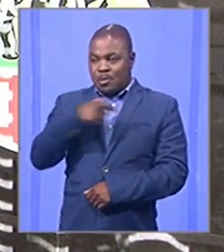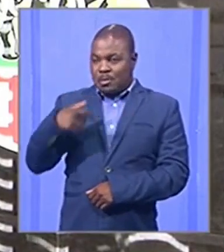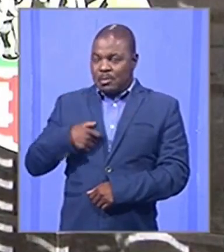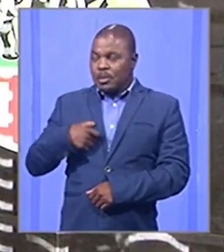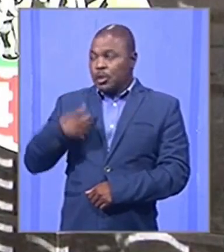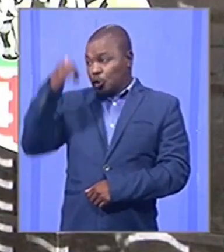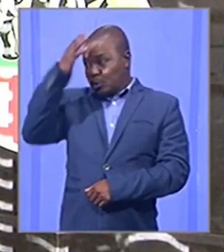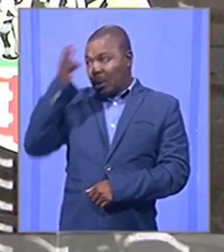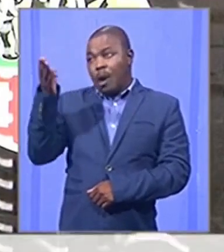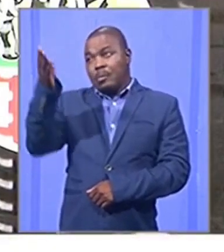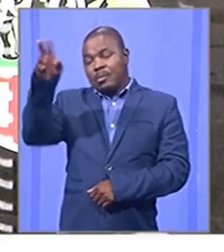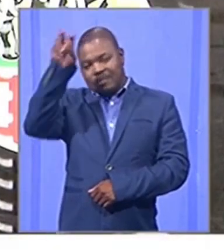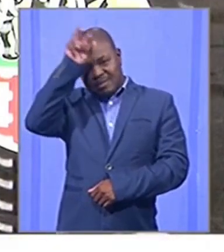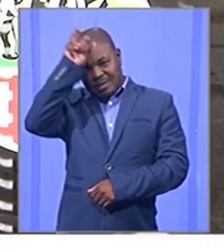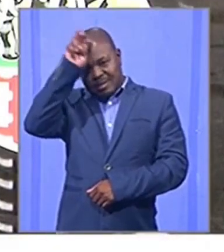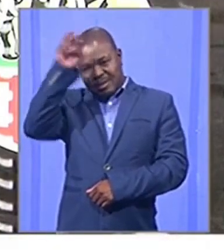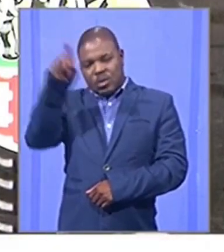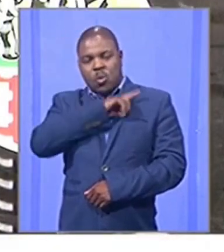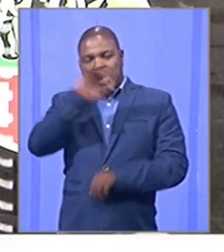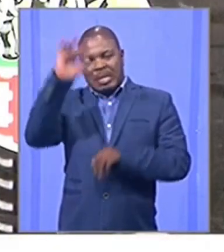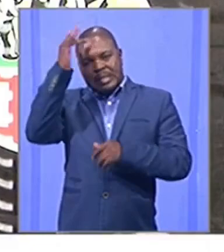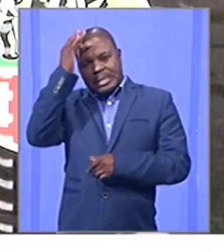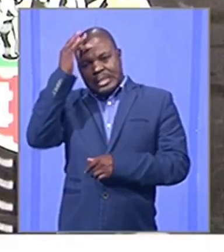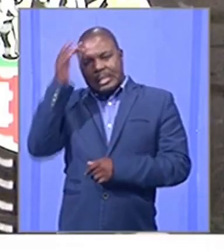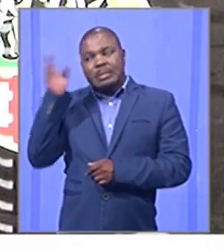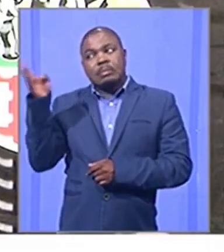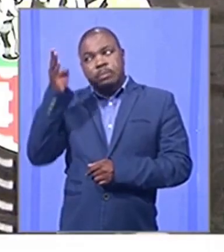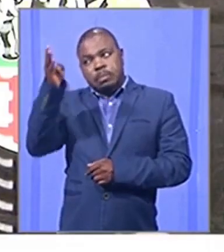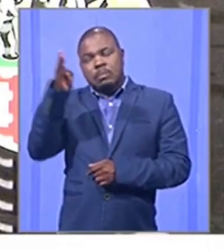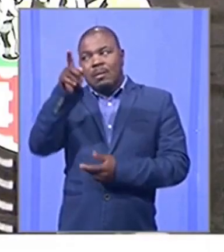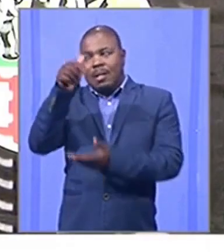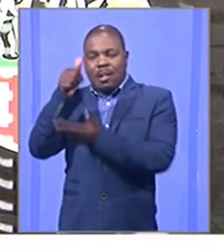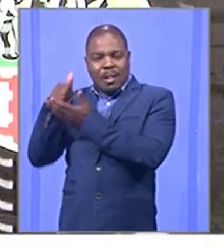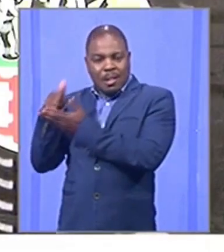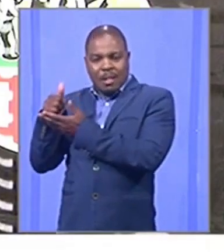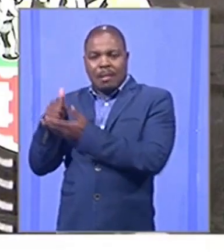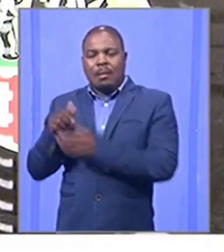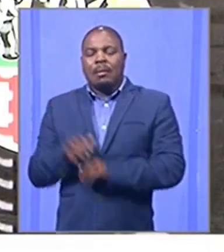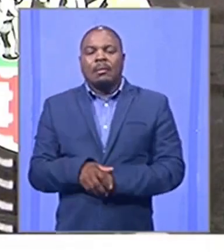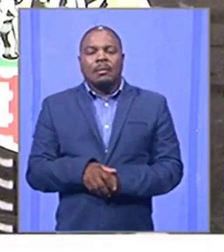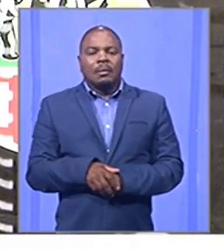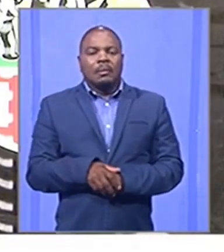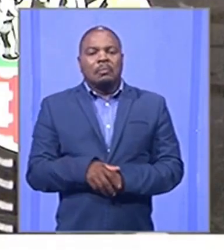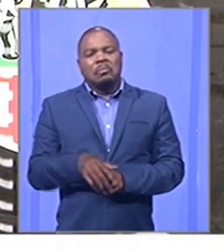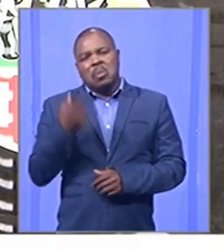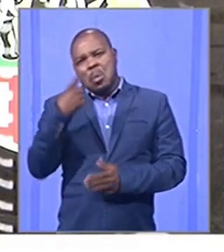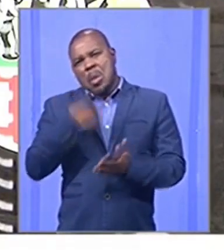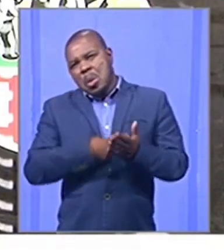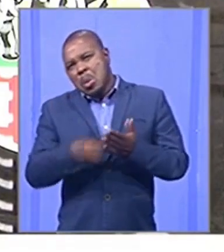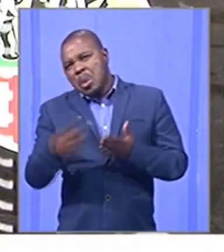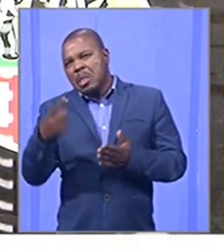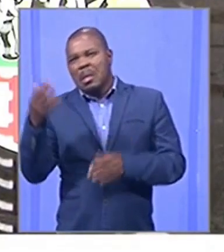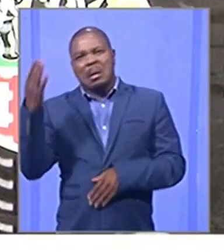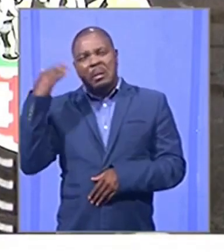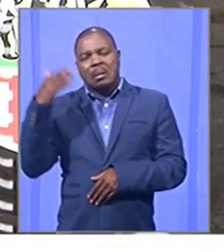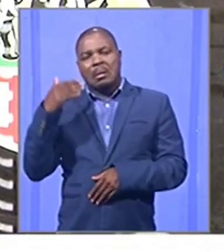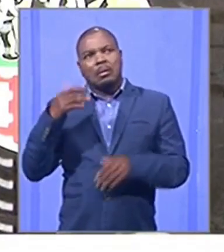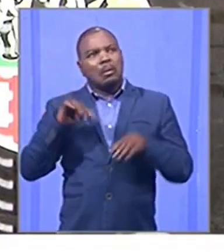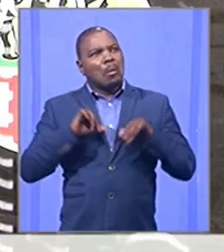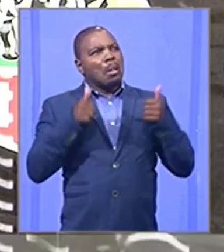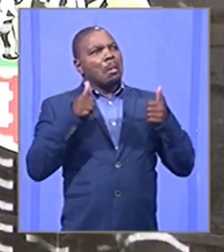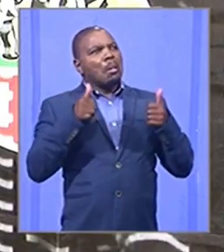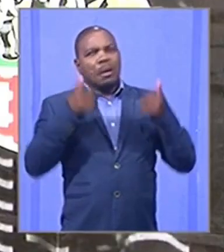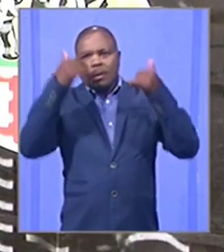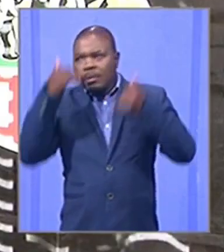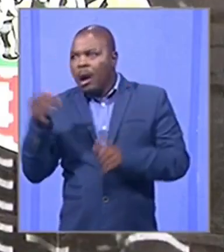Russia receiving medical treatment. He seemed to be very well a week or so ago, but now is receiving